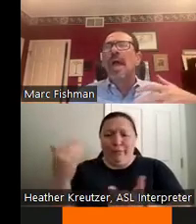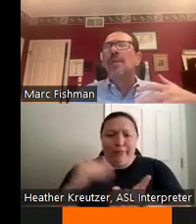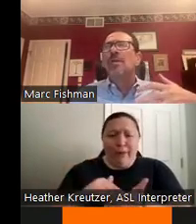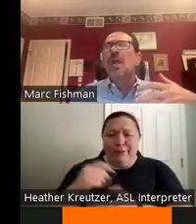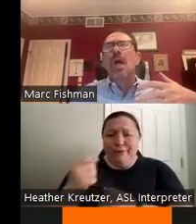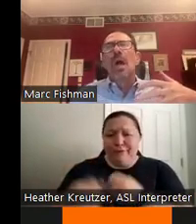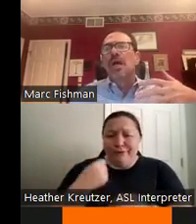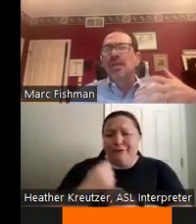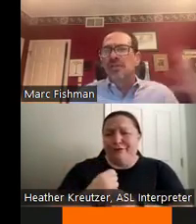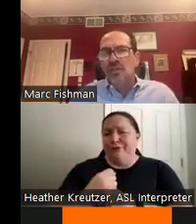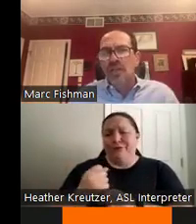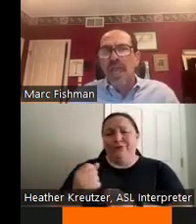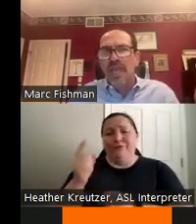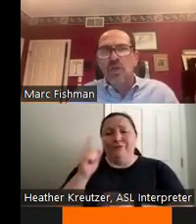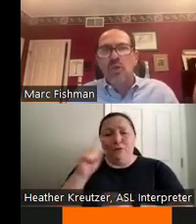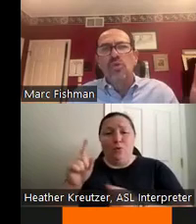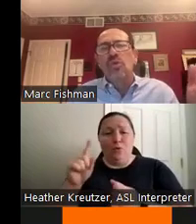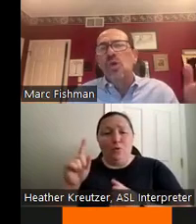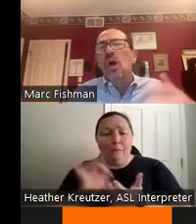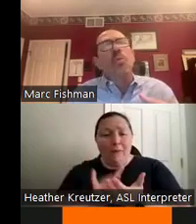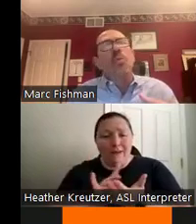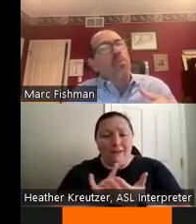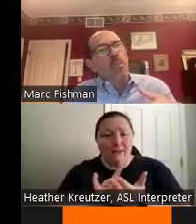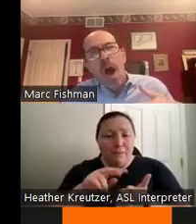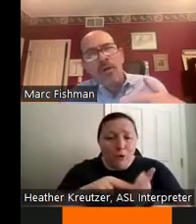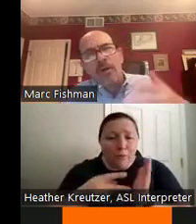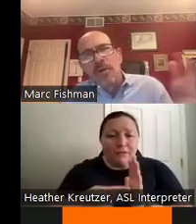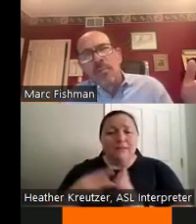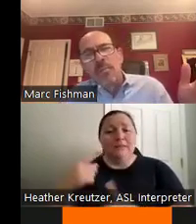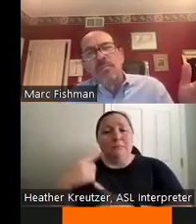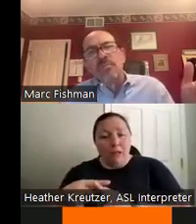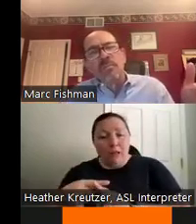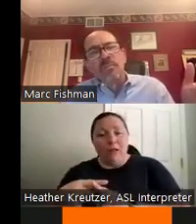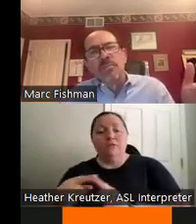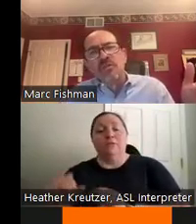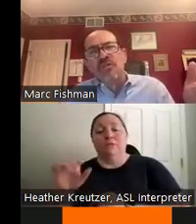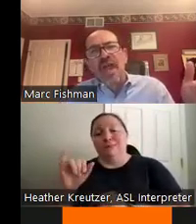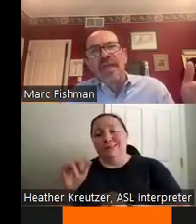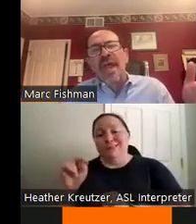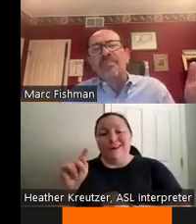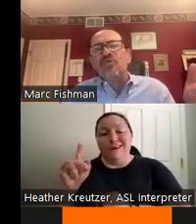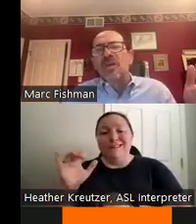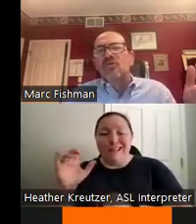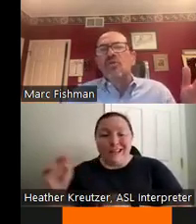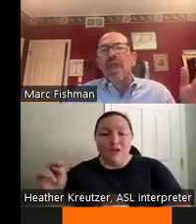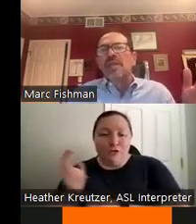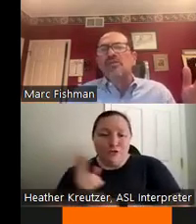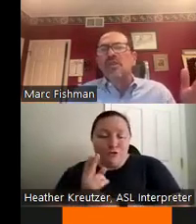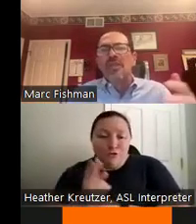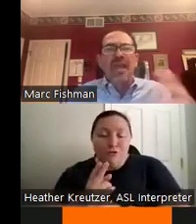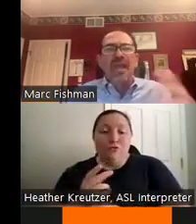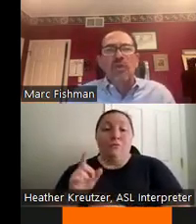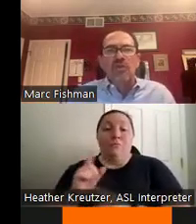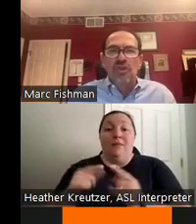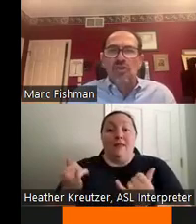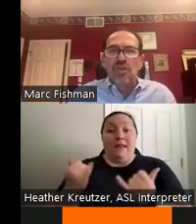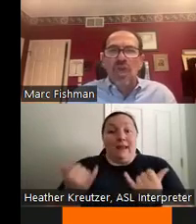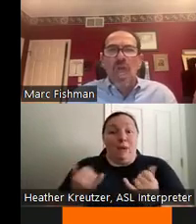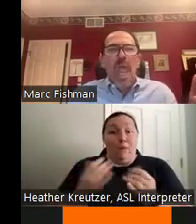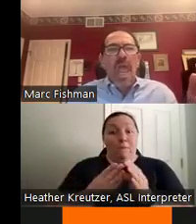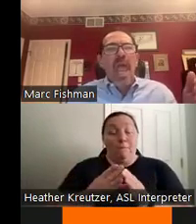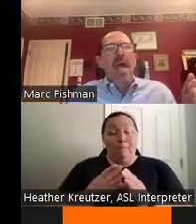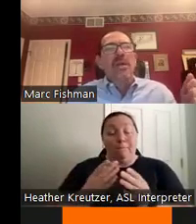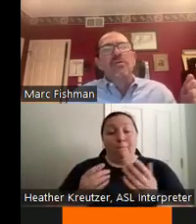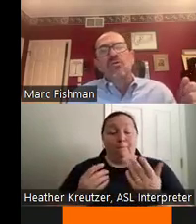medicinal and intoxicating use. Modern synthetic chemistry has created synthetic